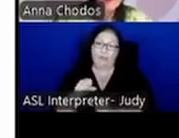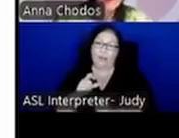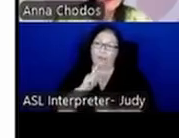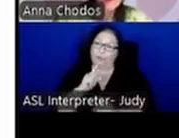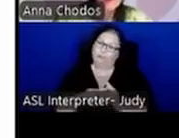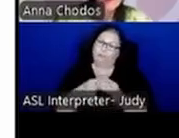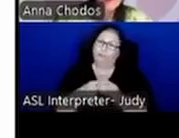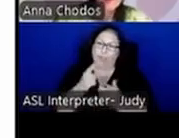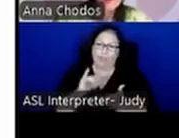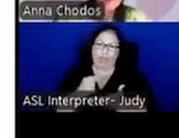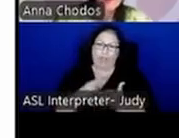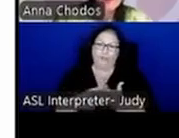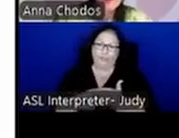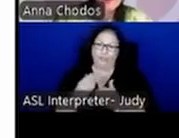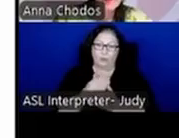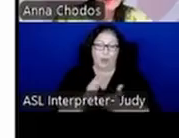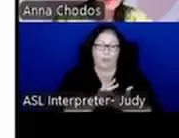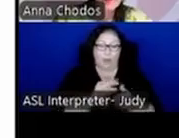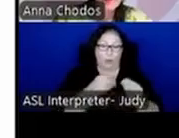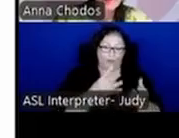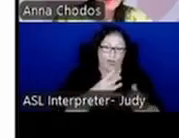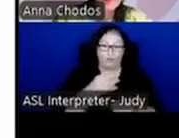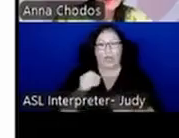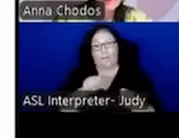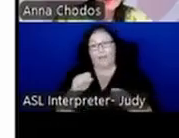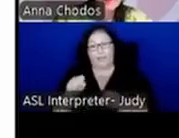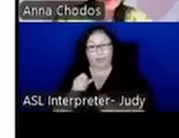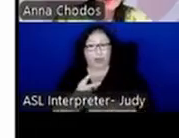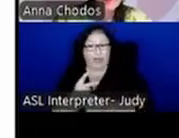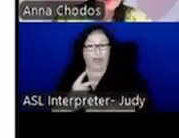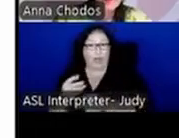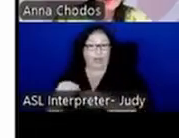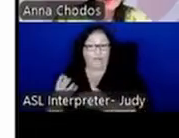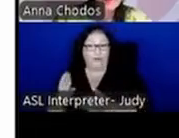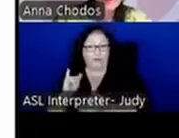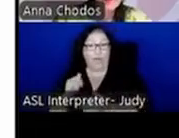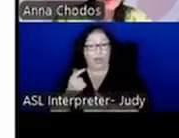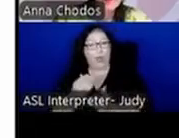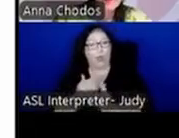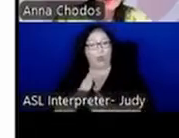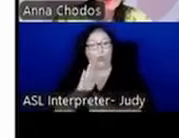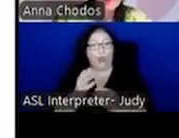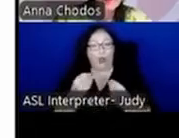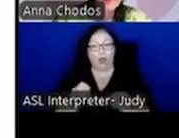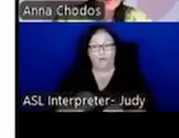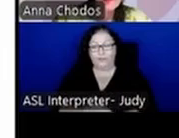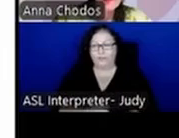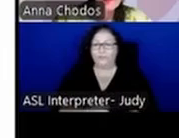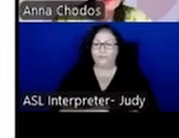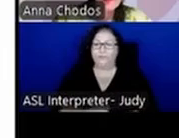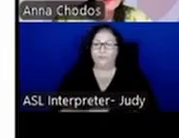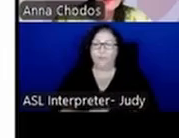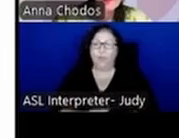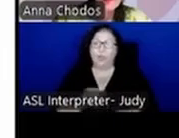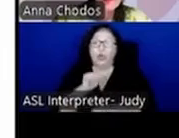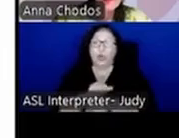between medical providers and potential caregivers that come in through their door. So the work of the initiative